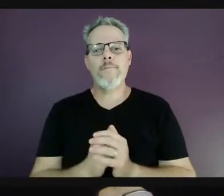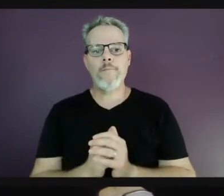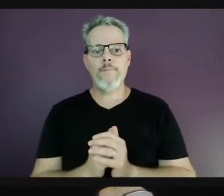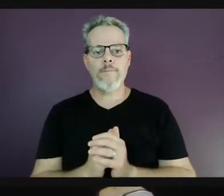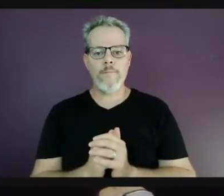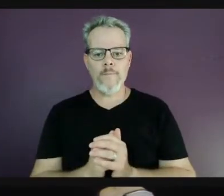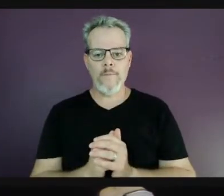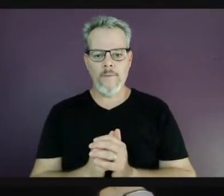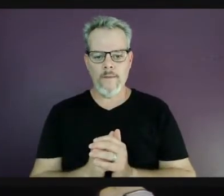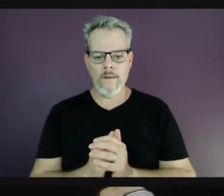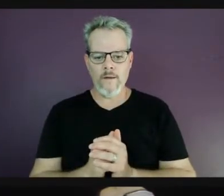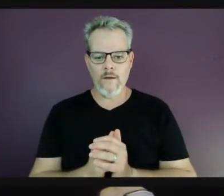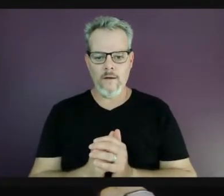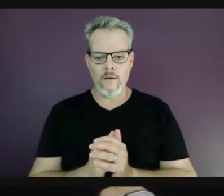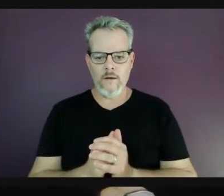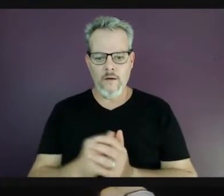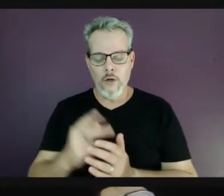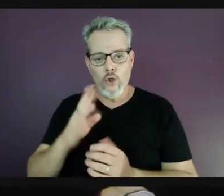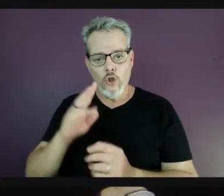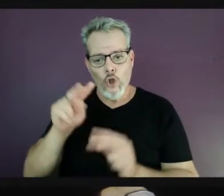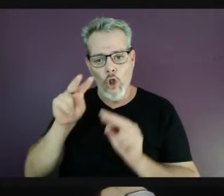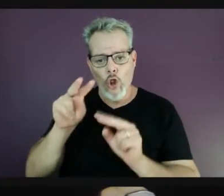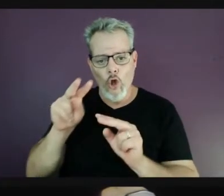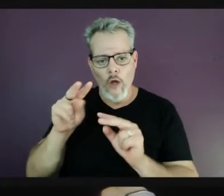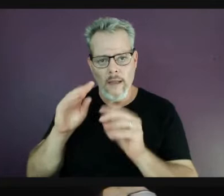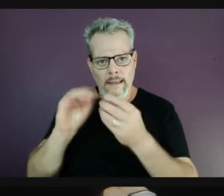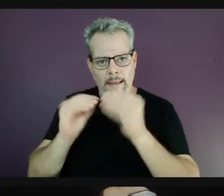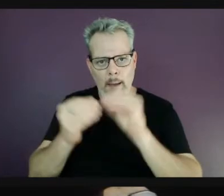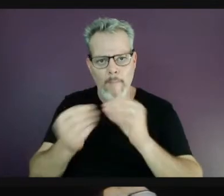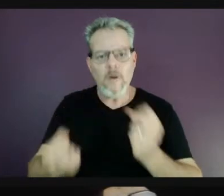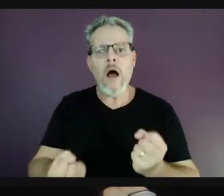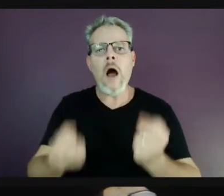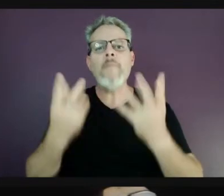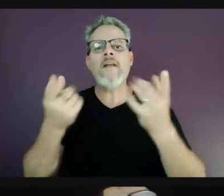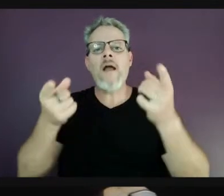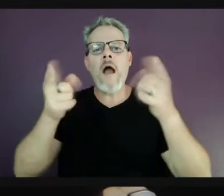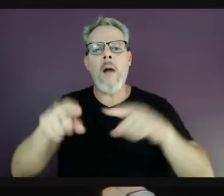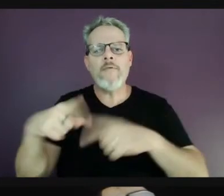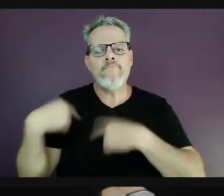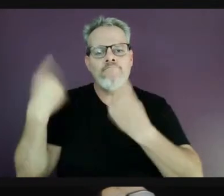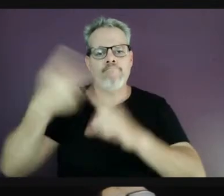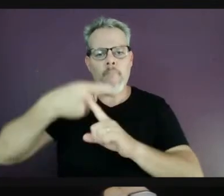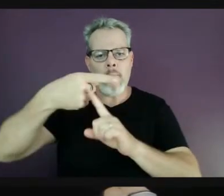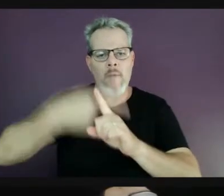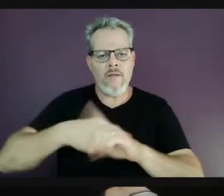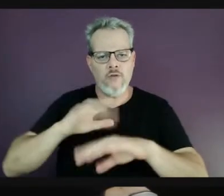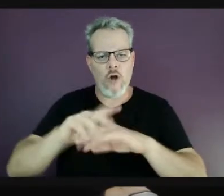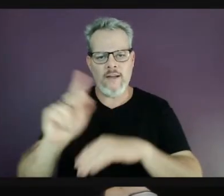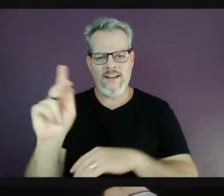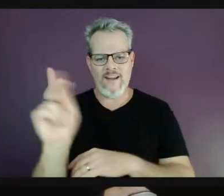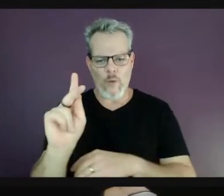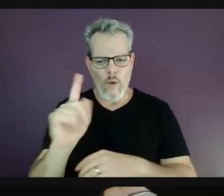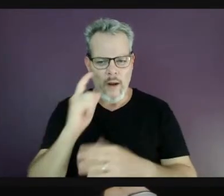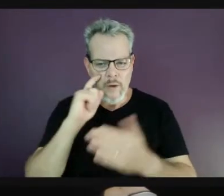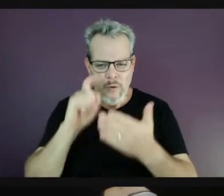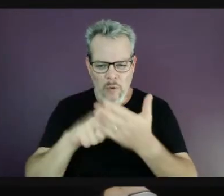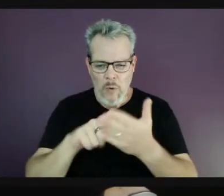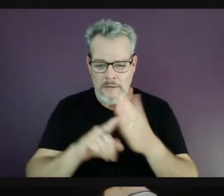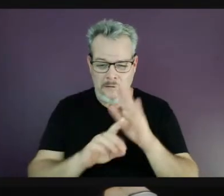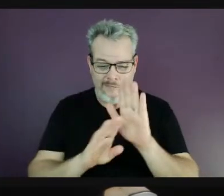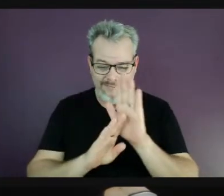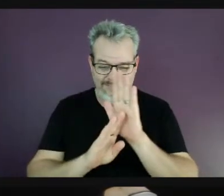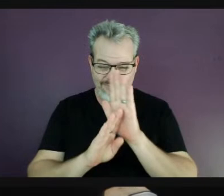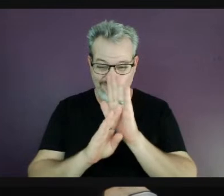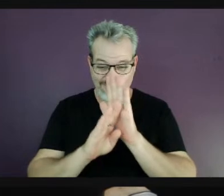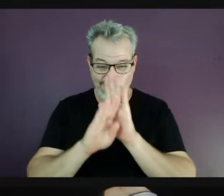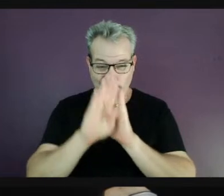If we look at the earthquake rates over the last month on Kilauea, you see that this peaked just about